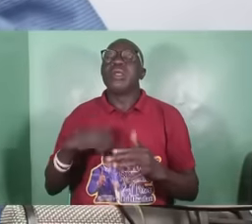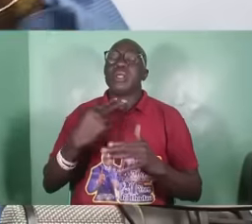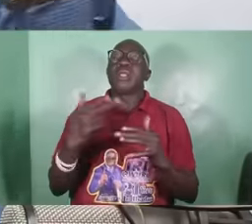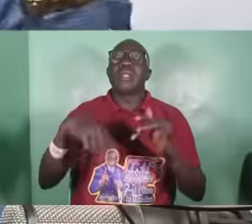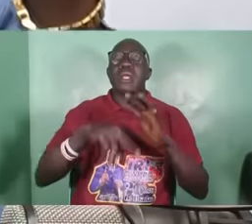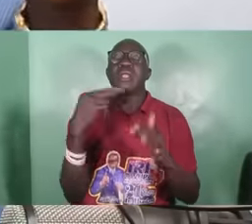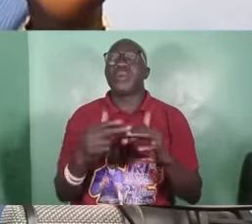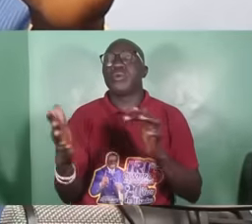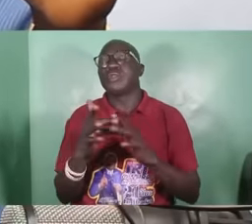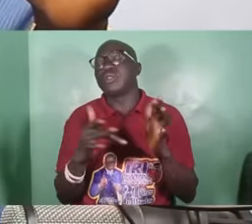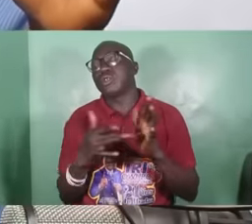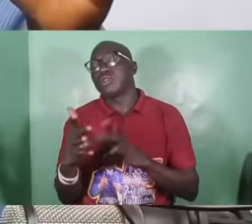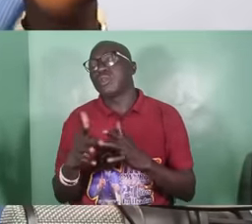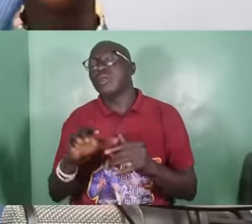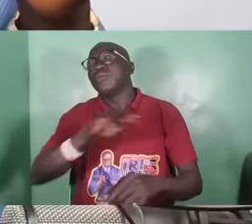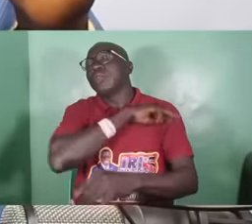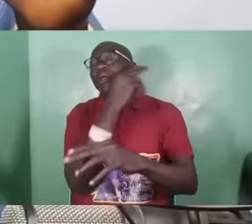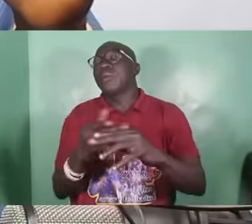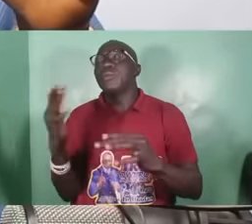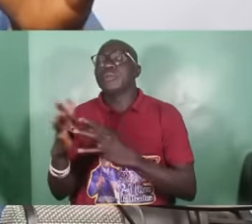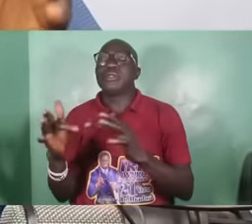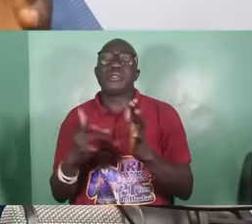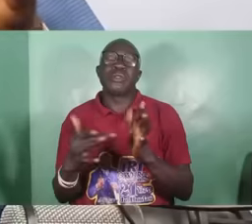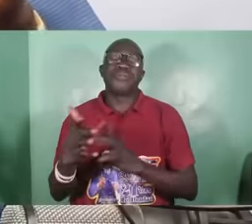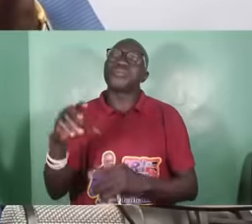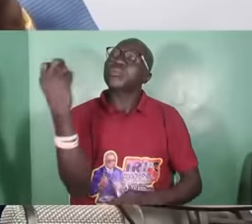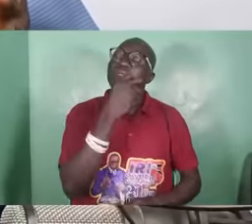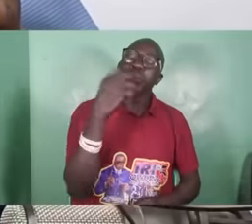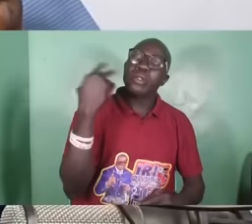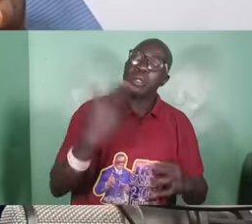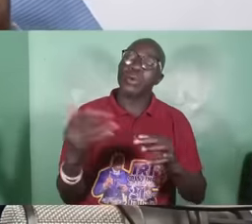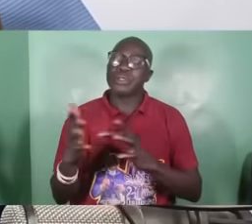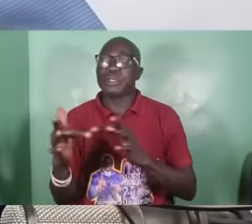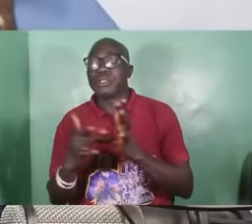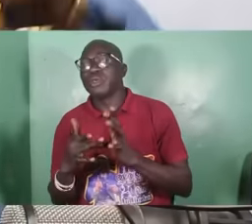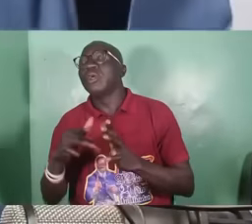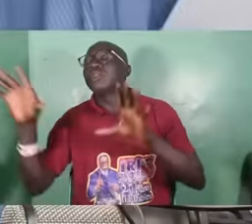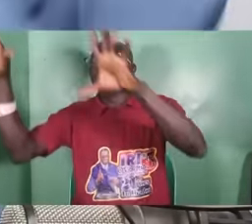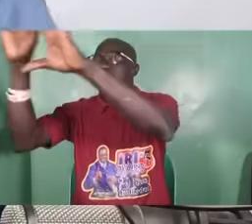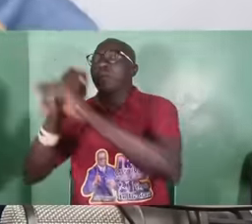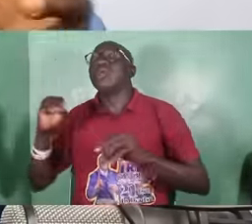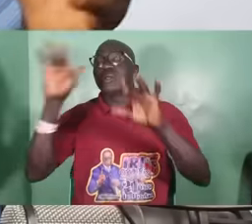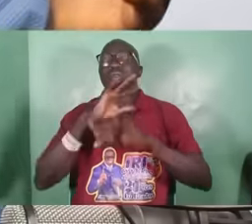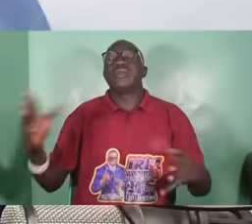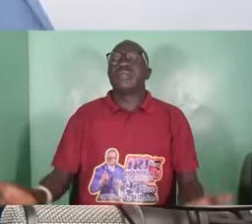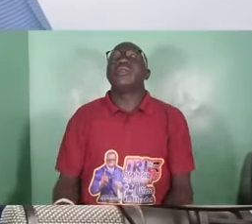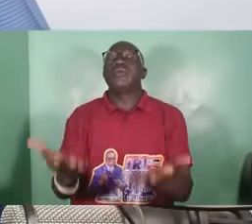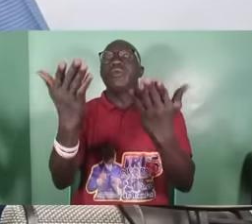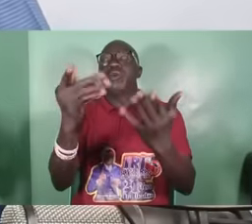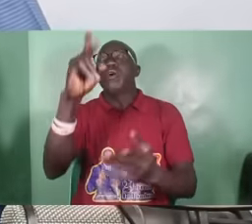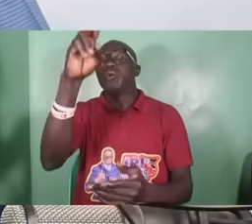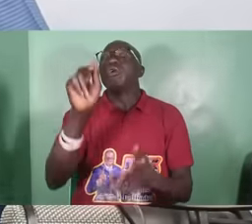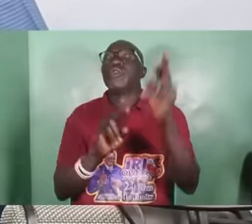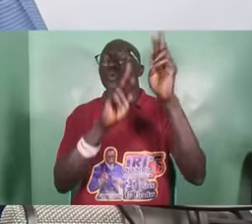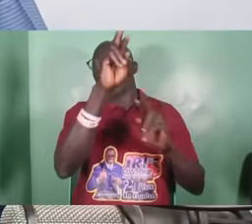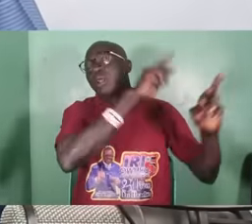Receive your miracle, in the name of Jesus, in the name of Jesus, I speak in the name of Jesus, and we lift you up, amen.